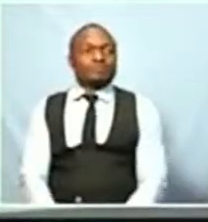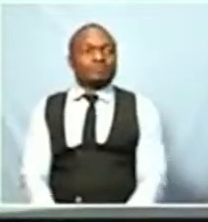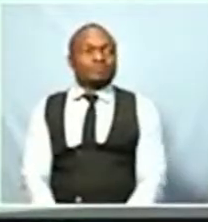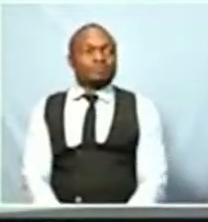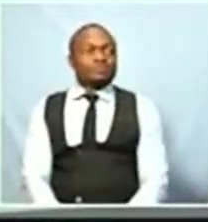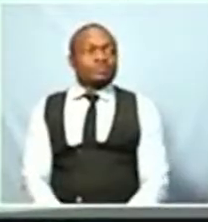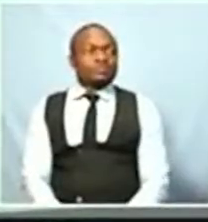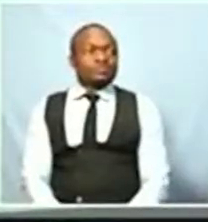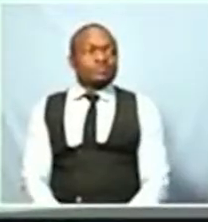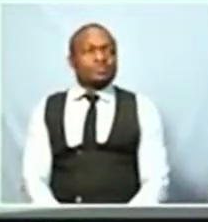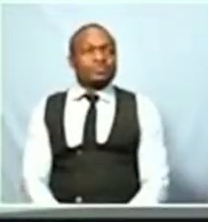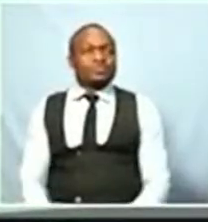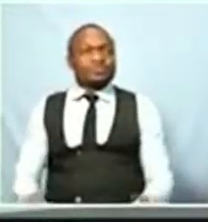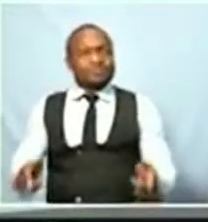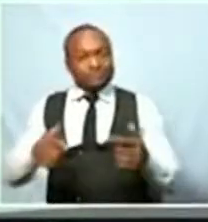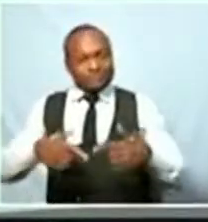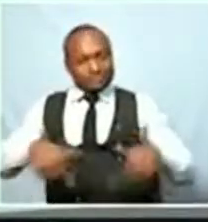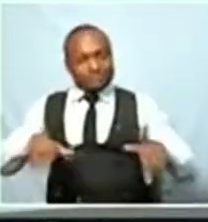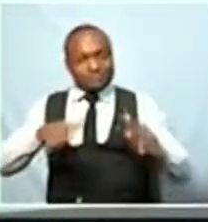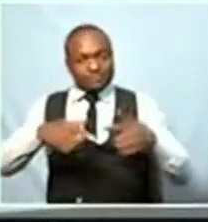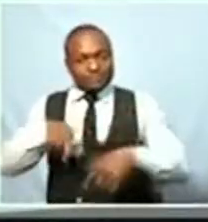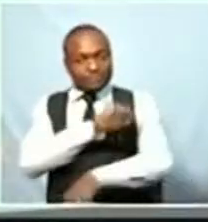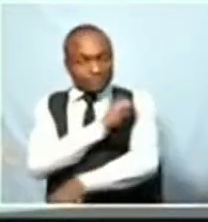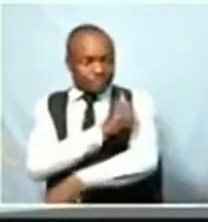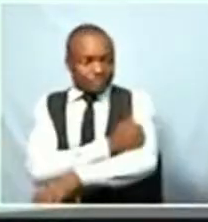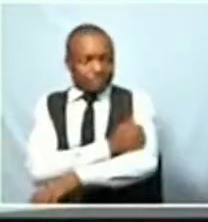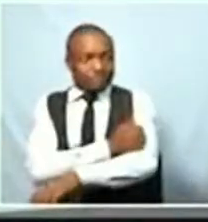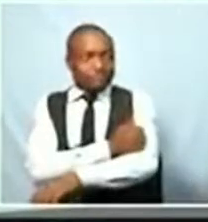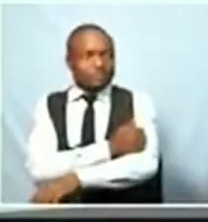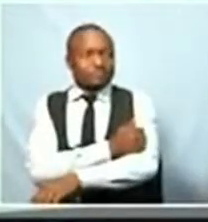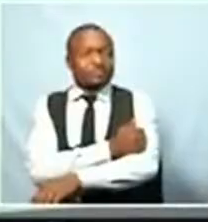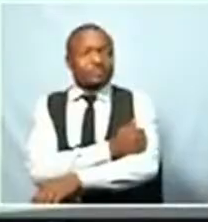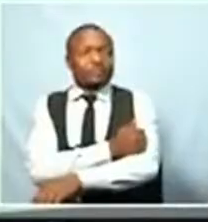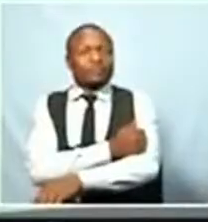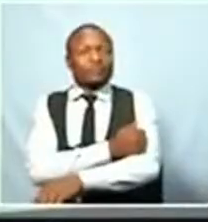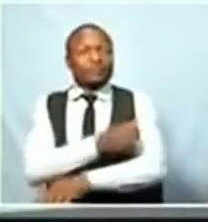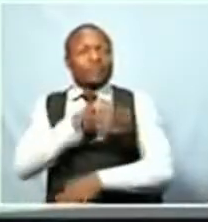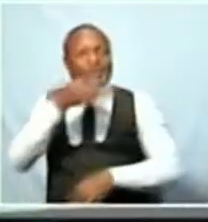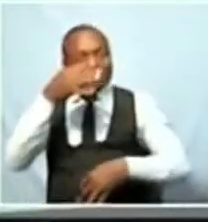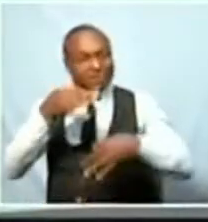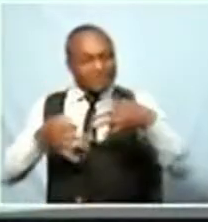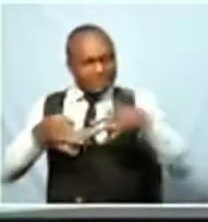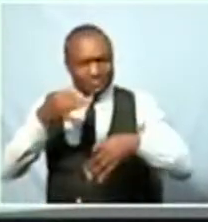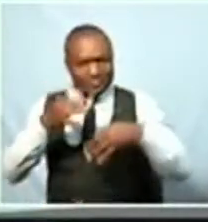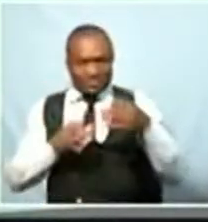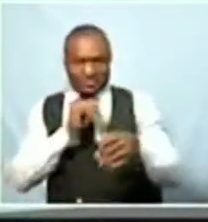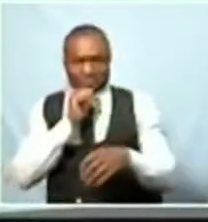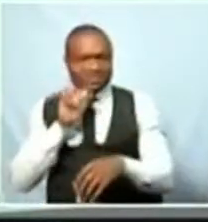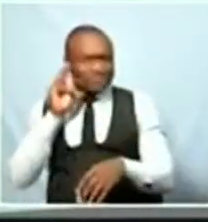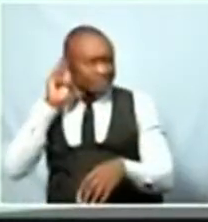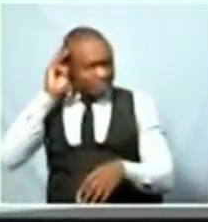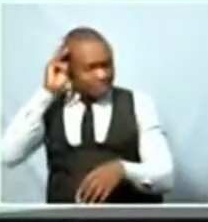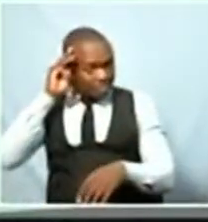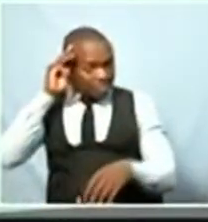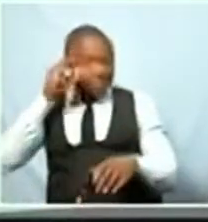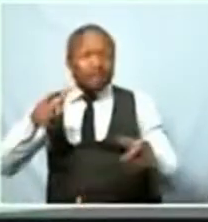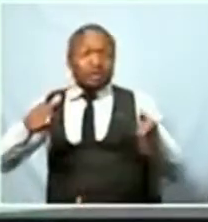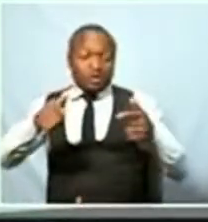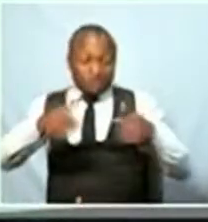local authorities. This year, if it wasn't for the Ministry of Local Government